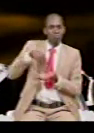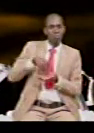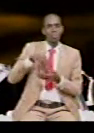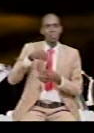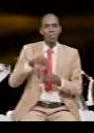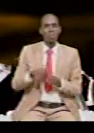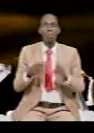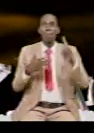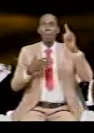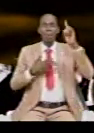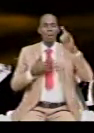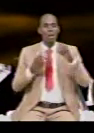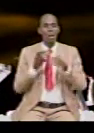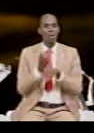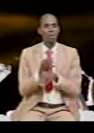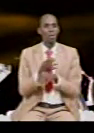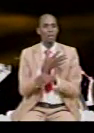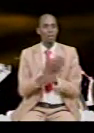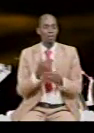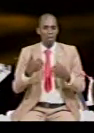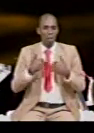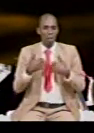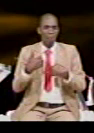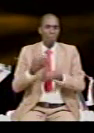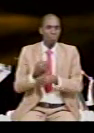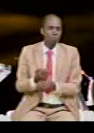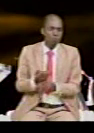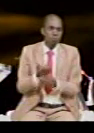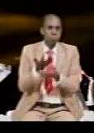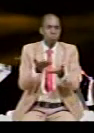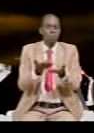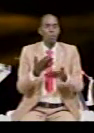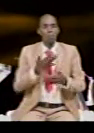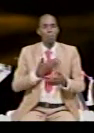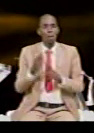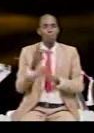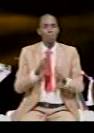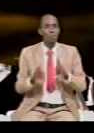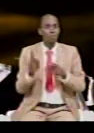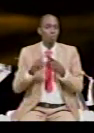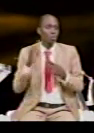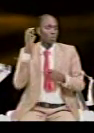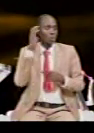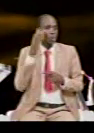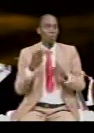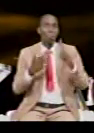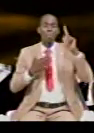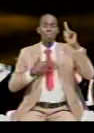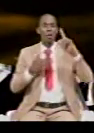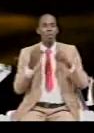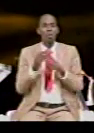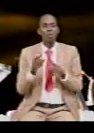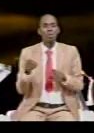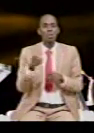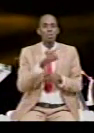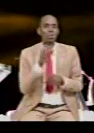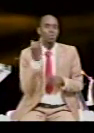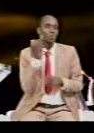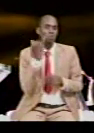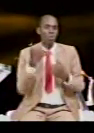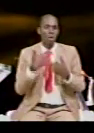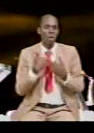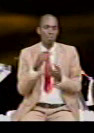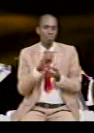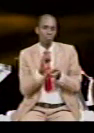my people to hear my words, then they should have turned them from their